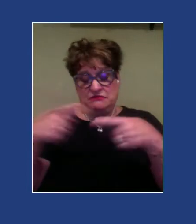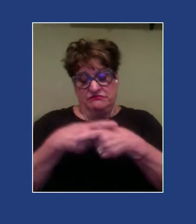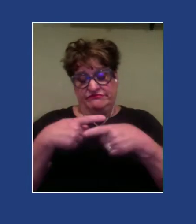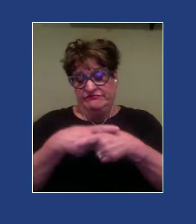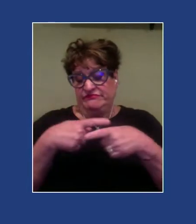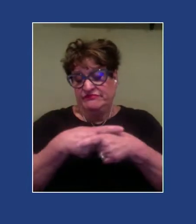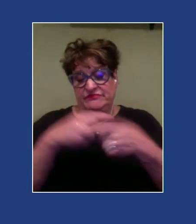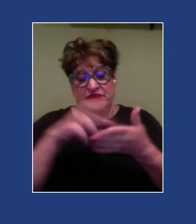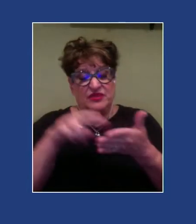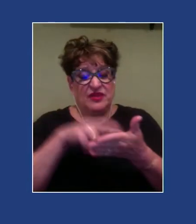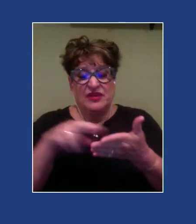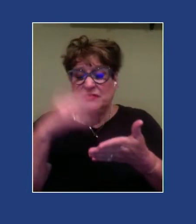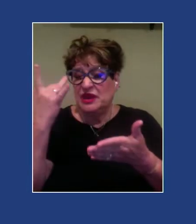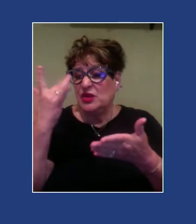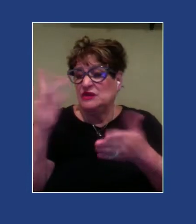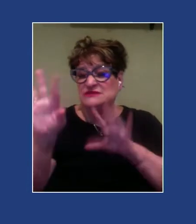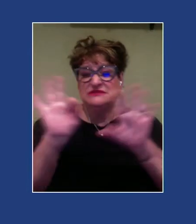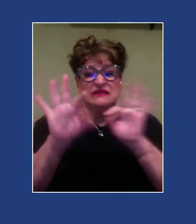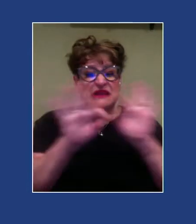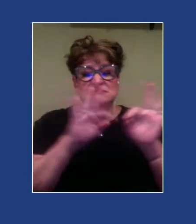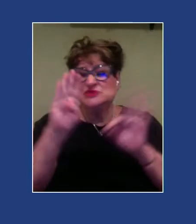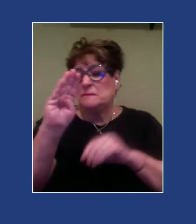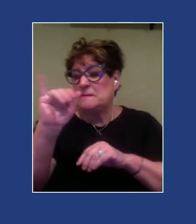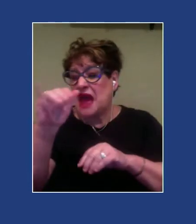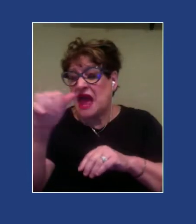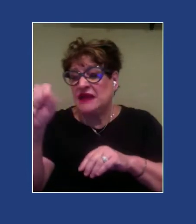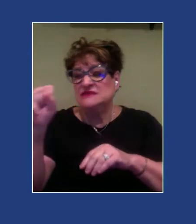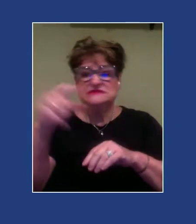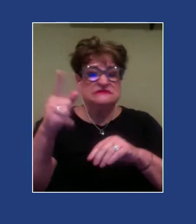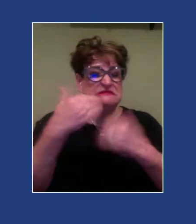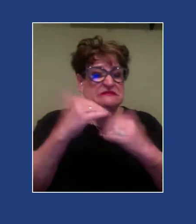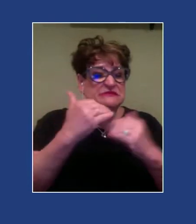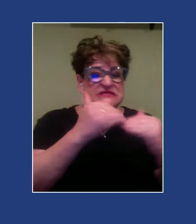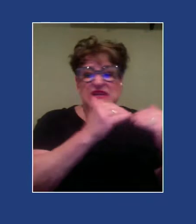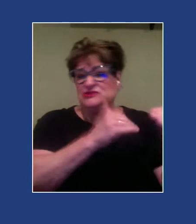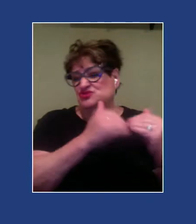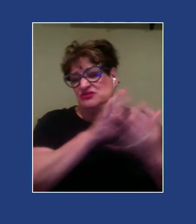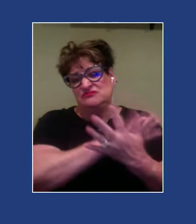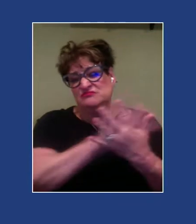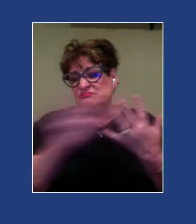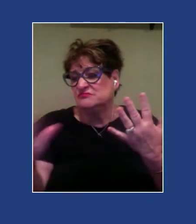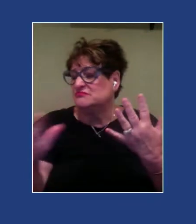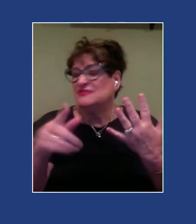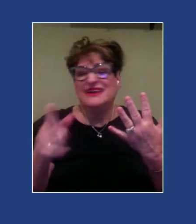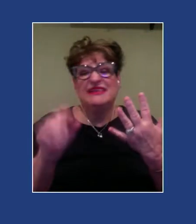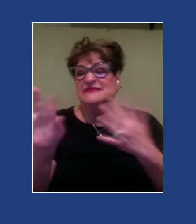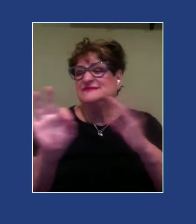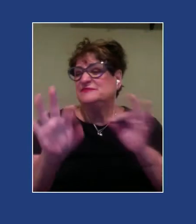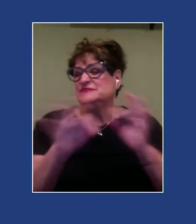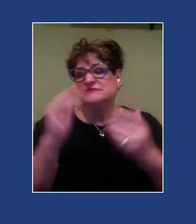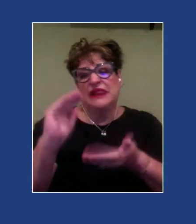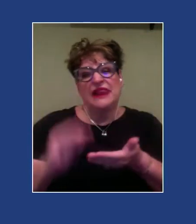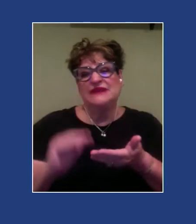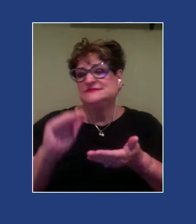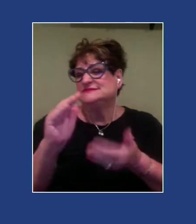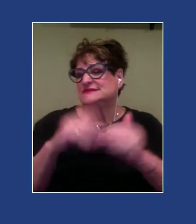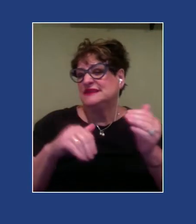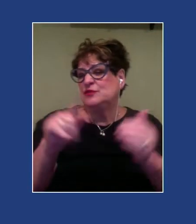as a result of selection bias and limitations in the study designs. All were cross-sectional. Many had sample sizes of less than 100